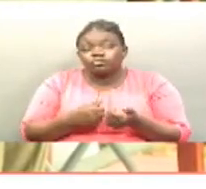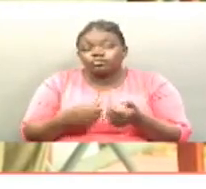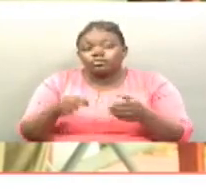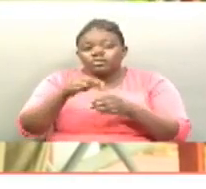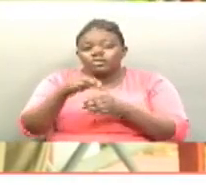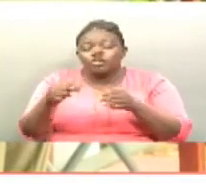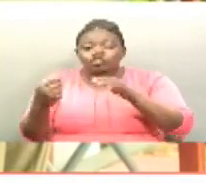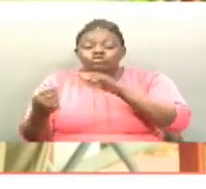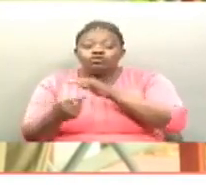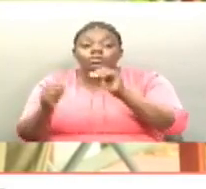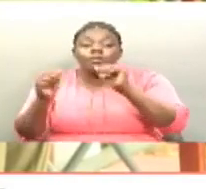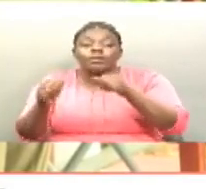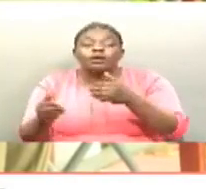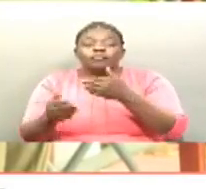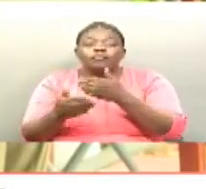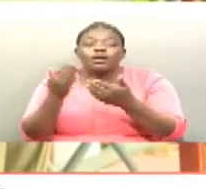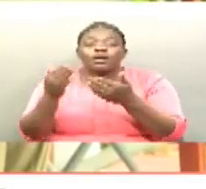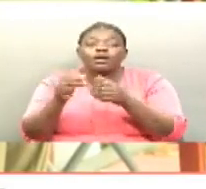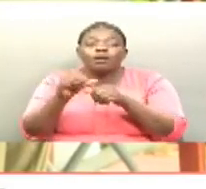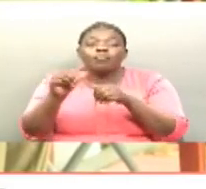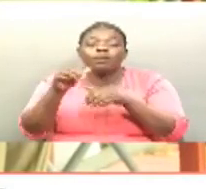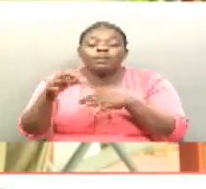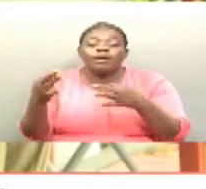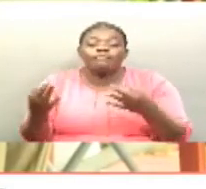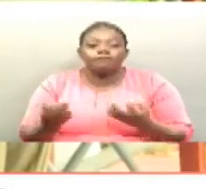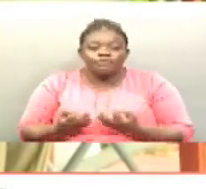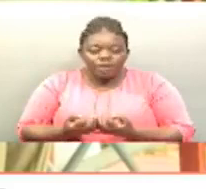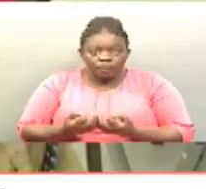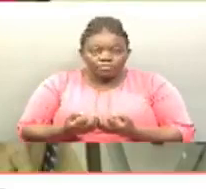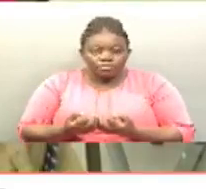national matters? You should care about your family.